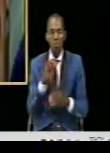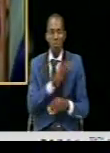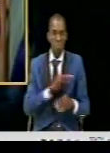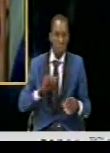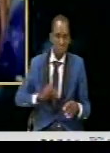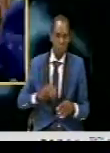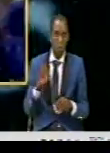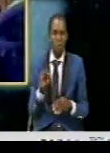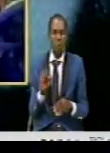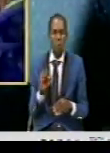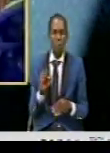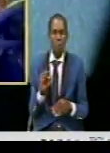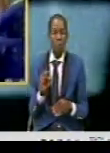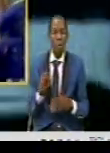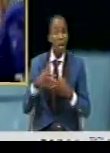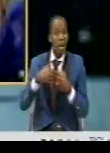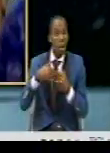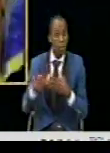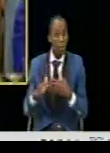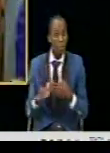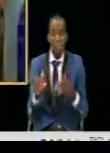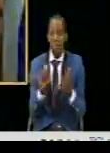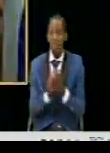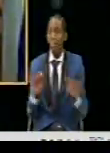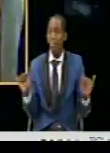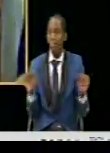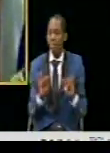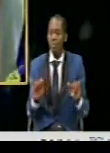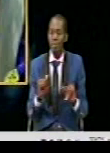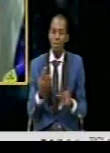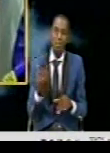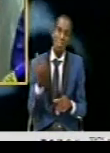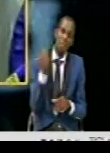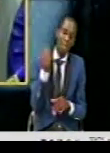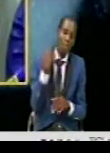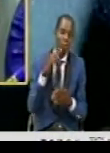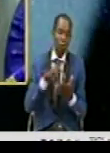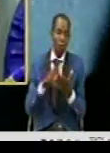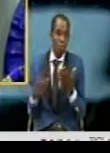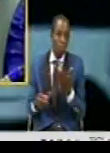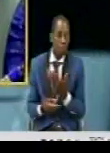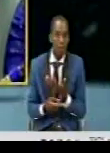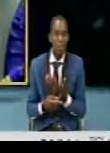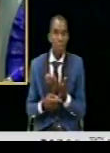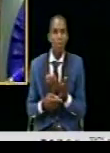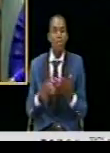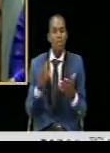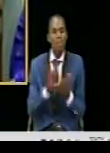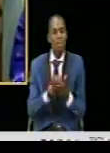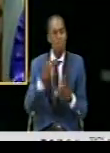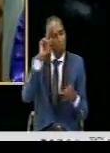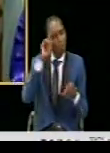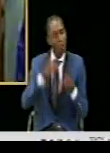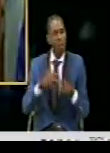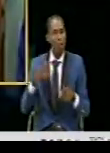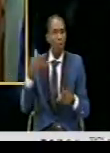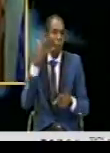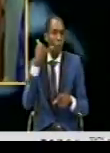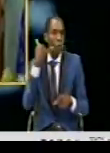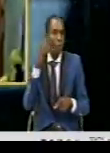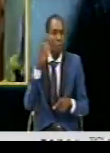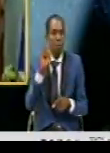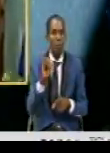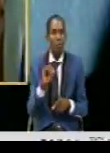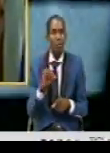less privileged people, and among them, even within my family. But let me just tell you, after the same crusade, that very